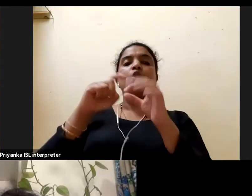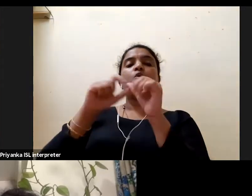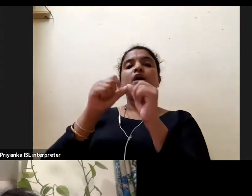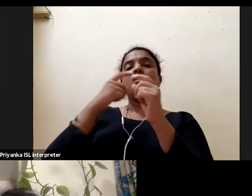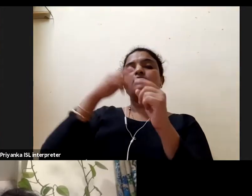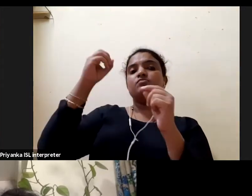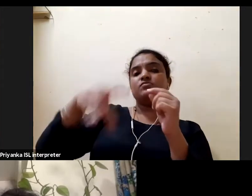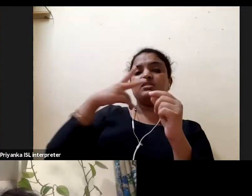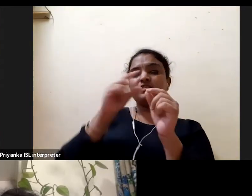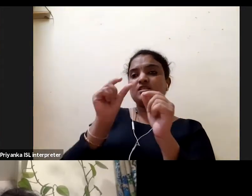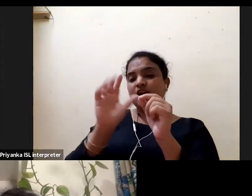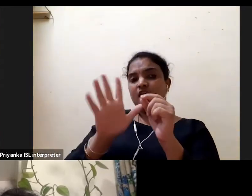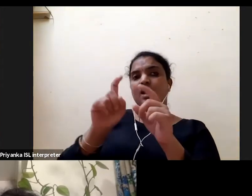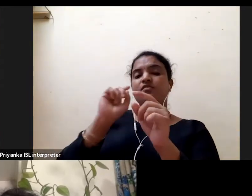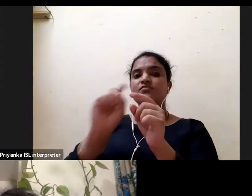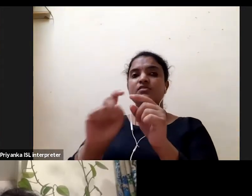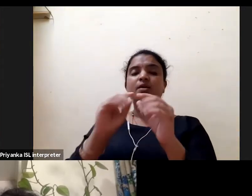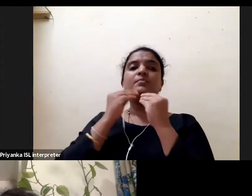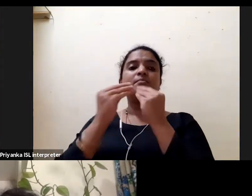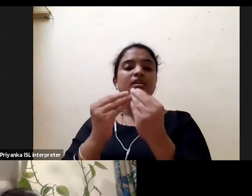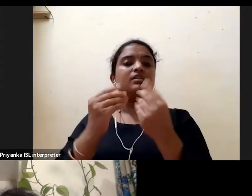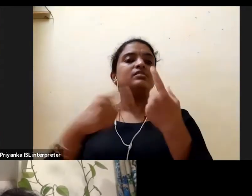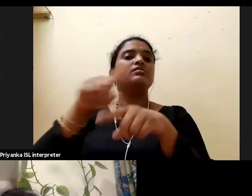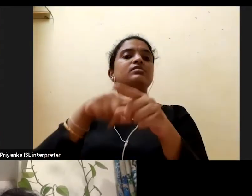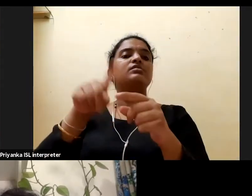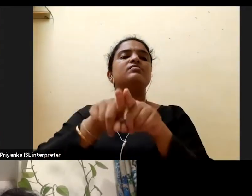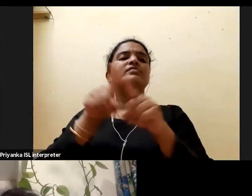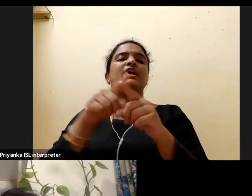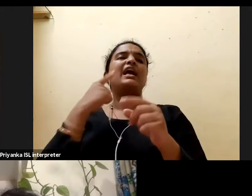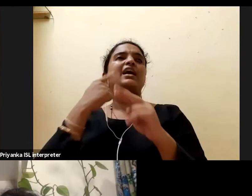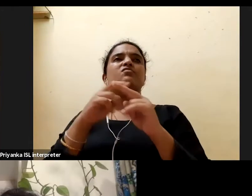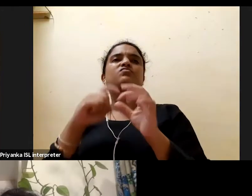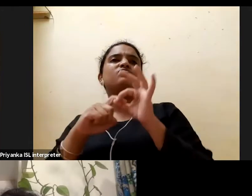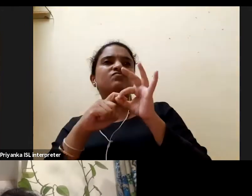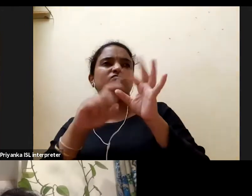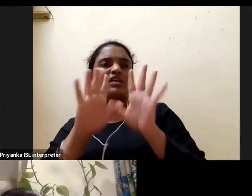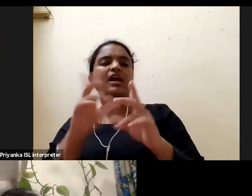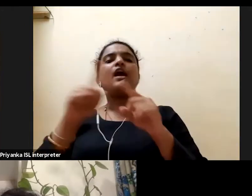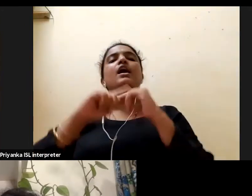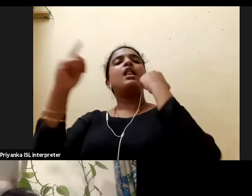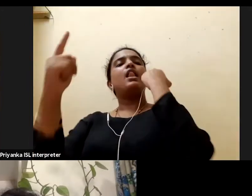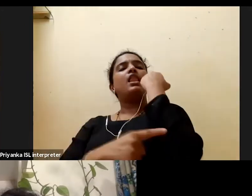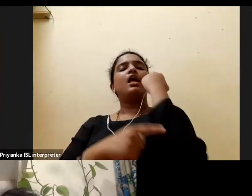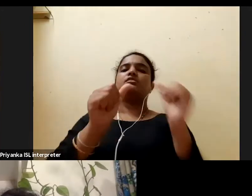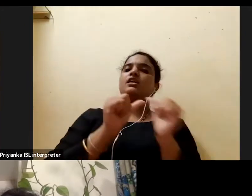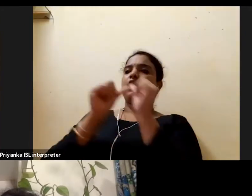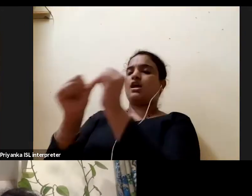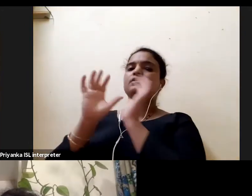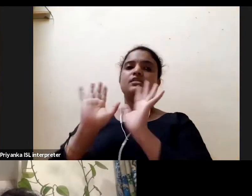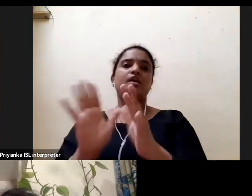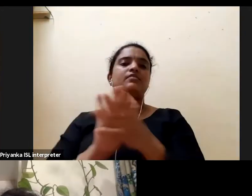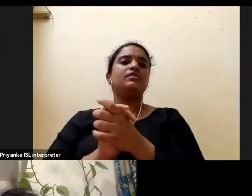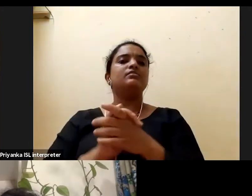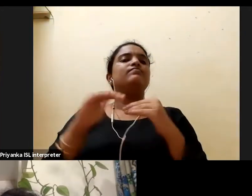of your screen. You can feel free to address these questions throughout the session and we'll take them at the end. Without